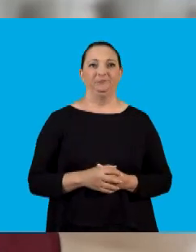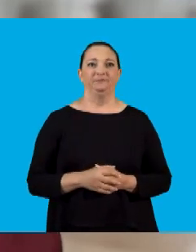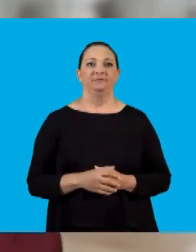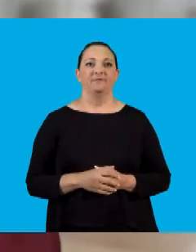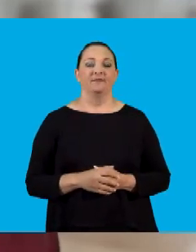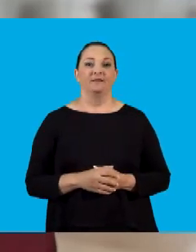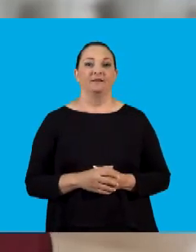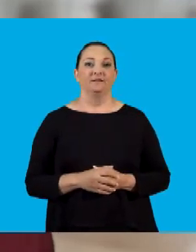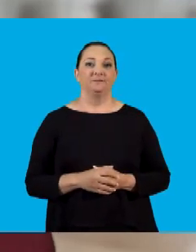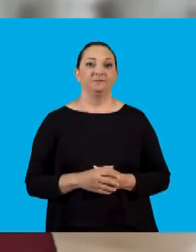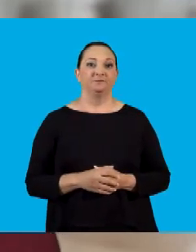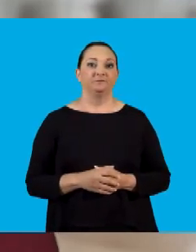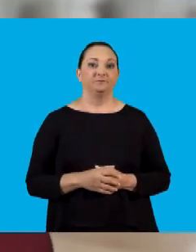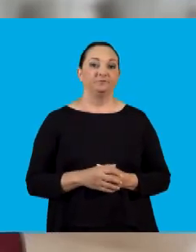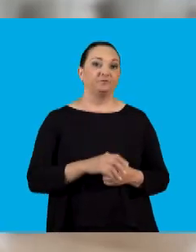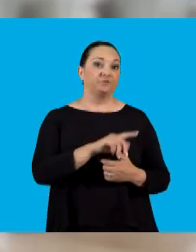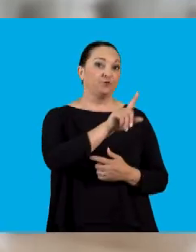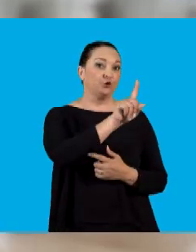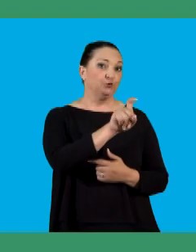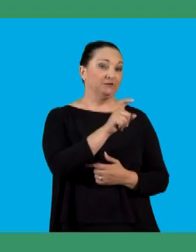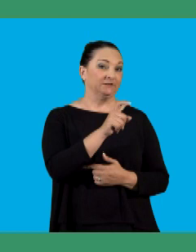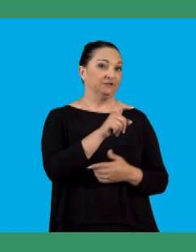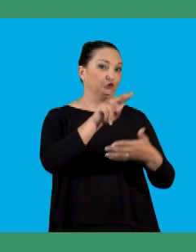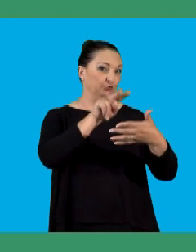day. The question reads as,